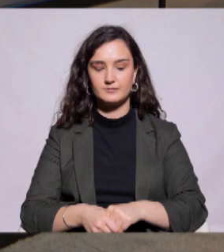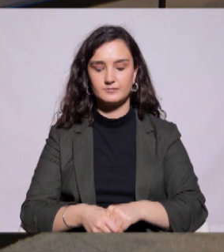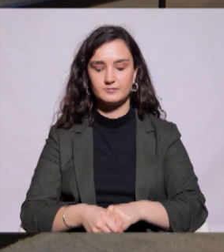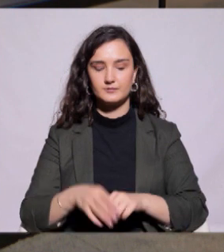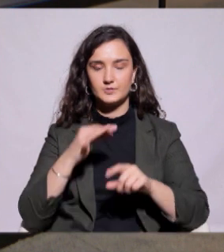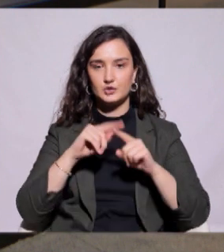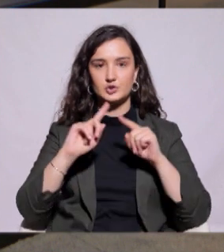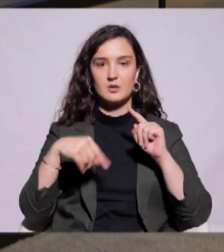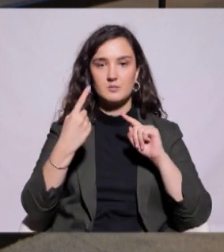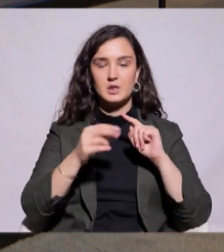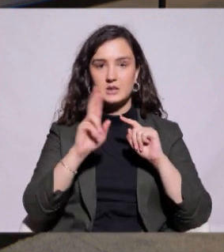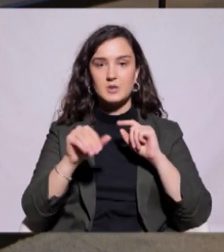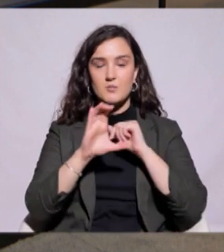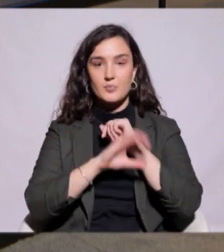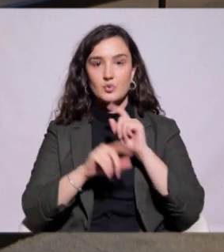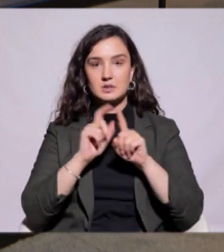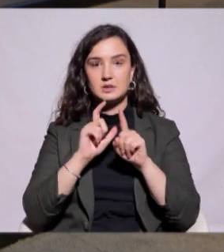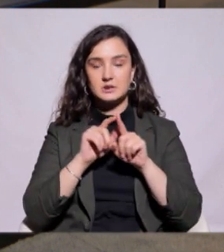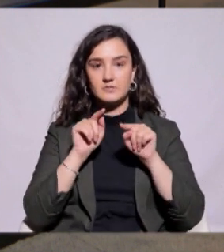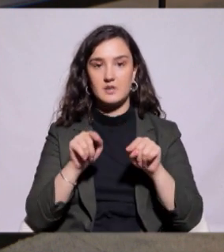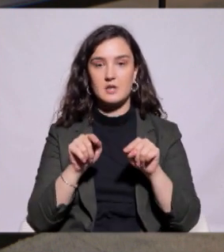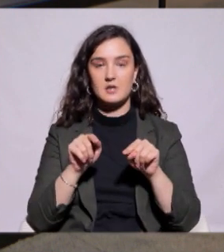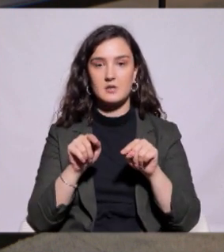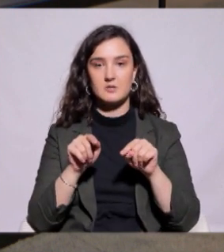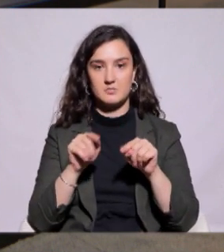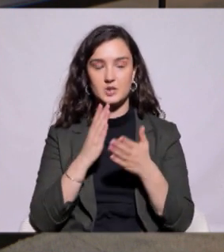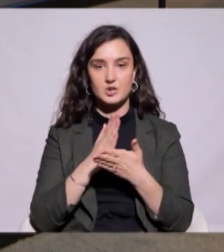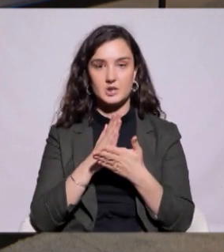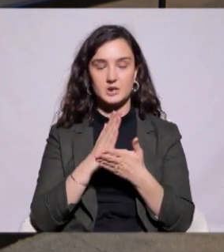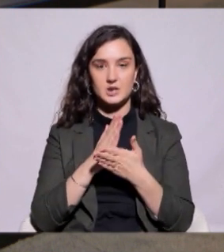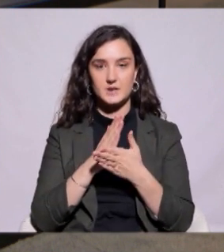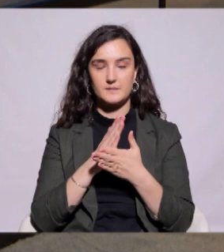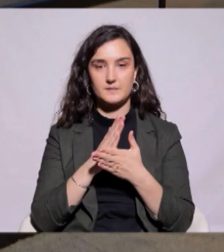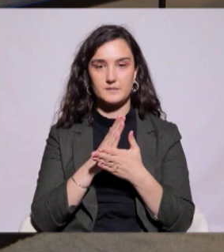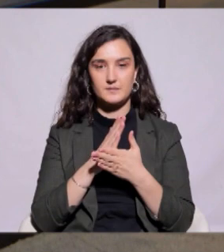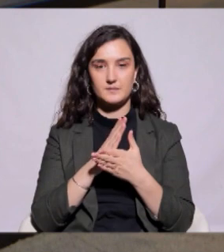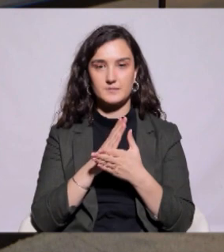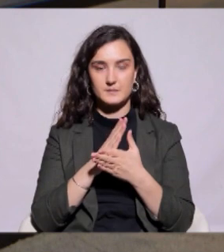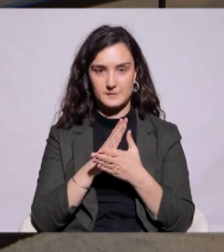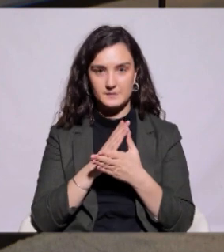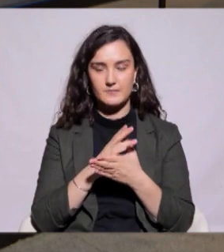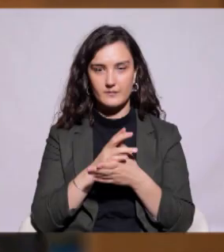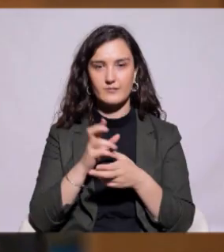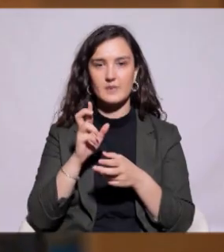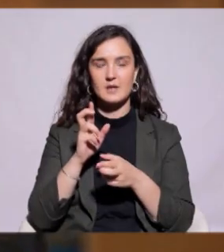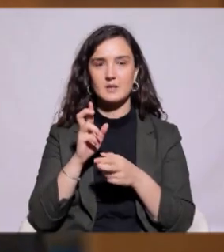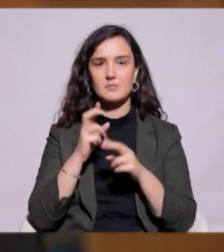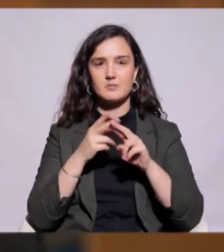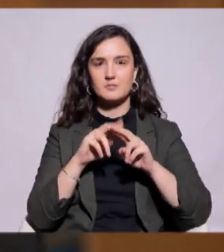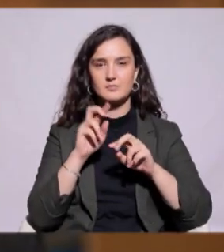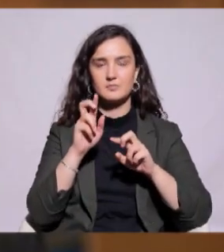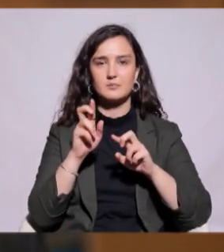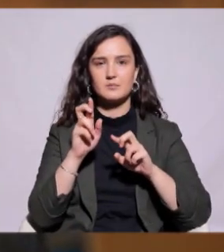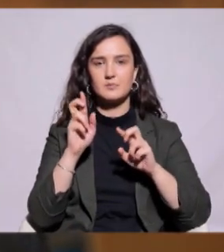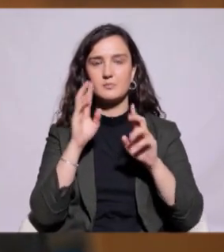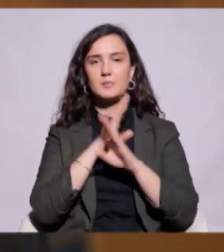Our next and the last word in this set of vocabulary is biomedical engineering.